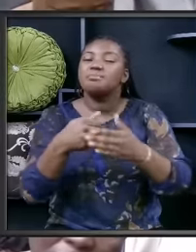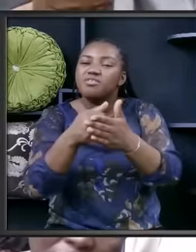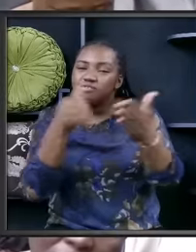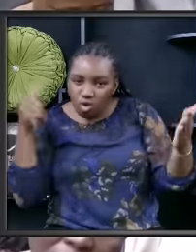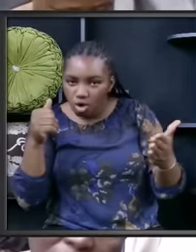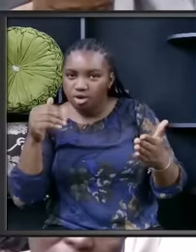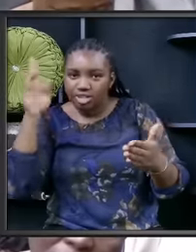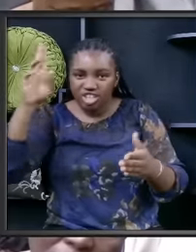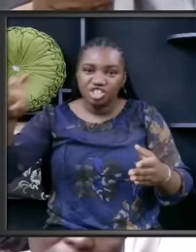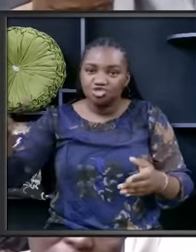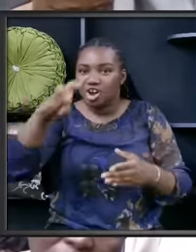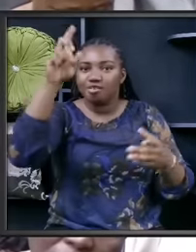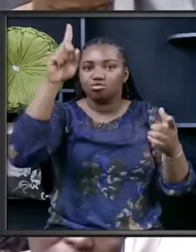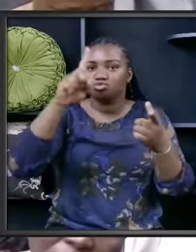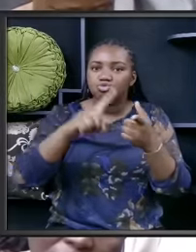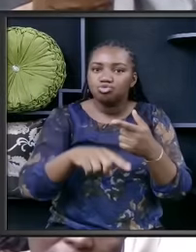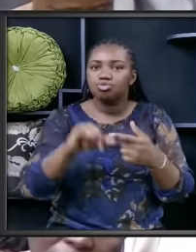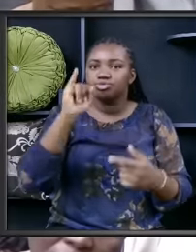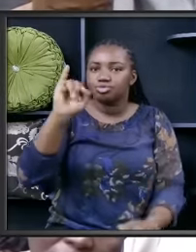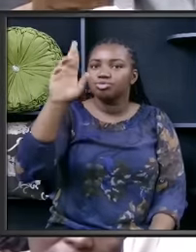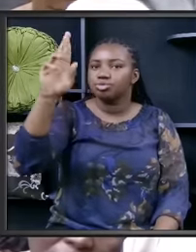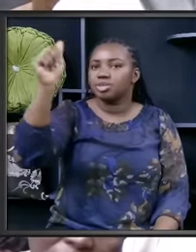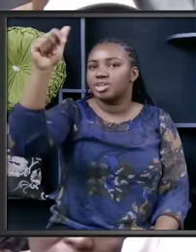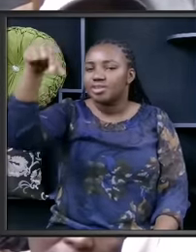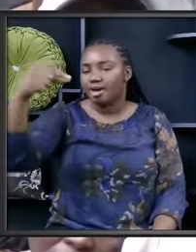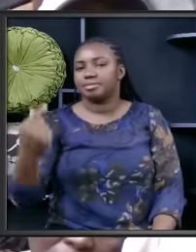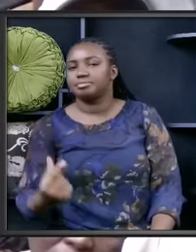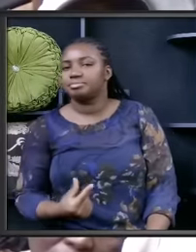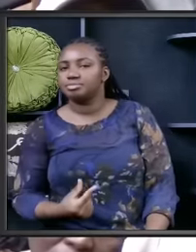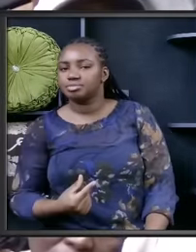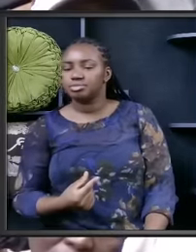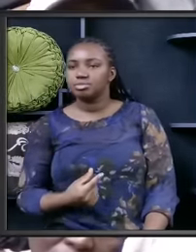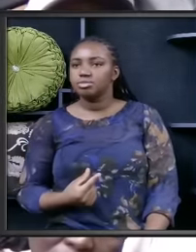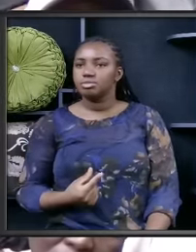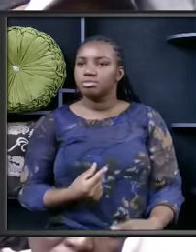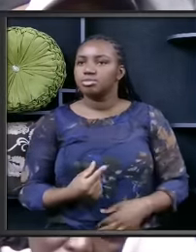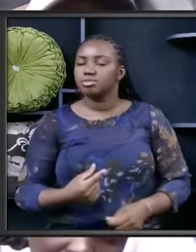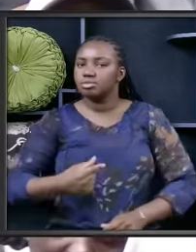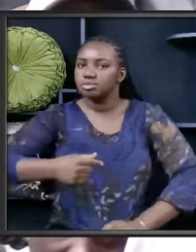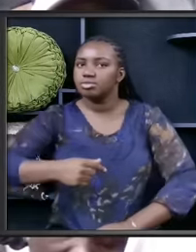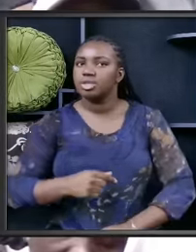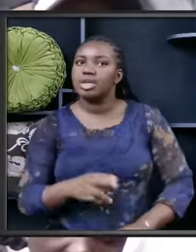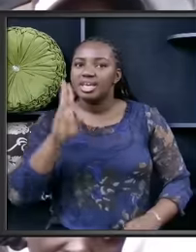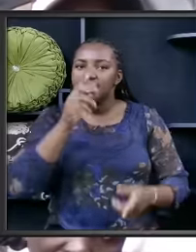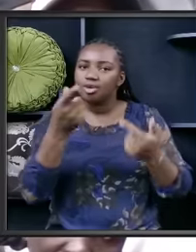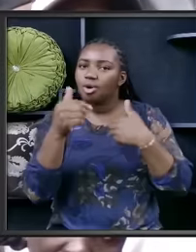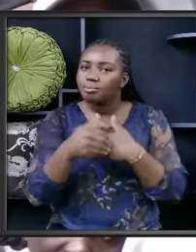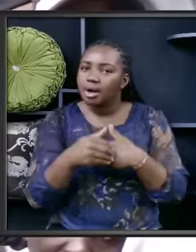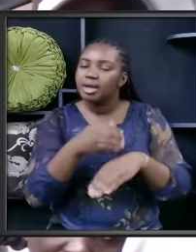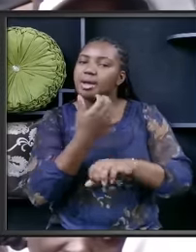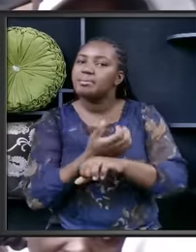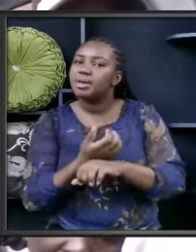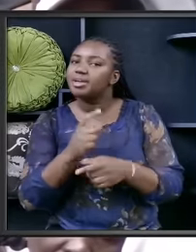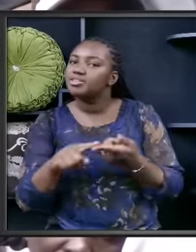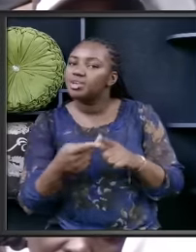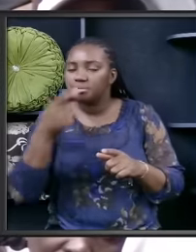say make you come out mouth for my family. Problem. It no concern you. So now you come back. Come begging friends,